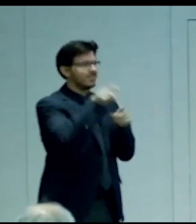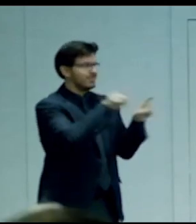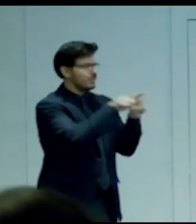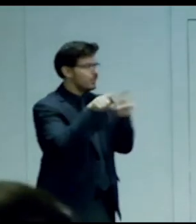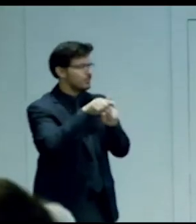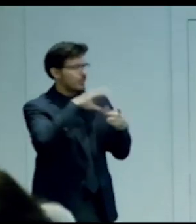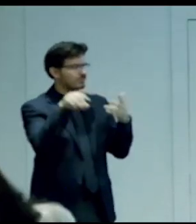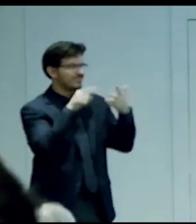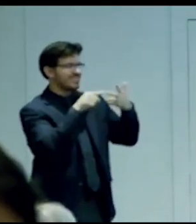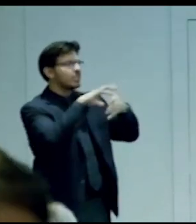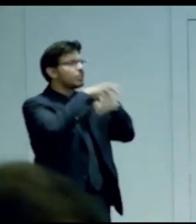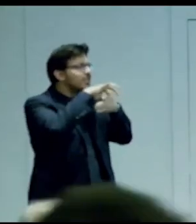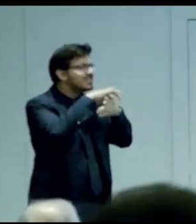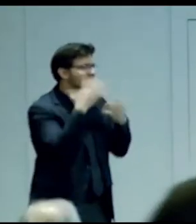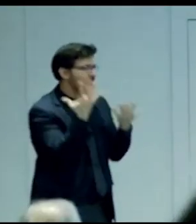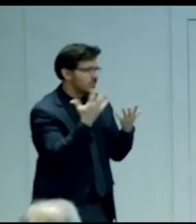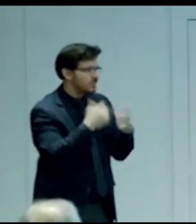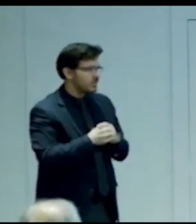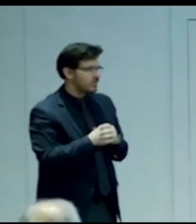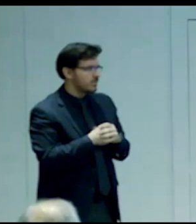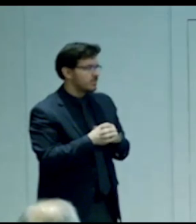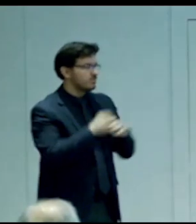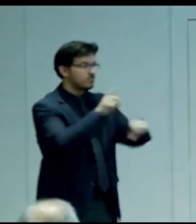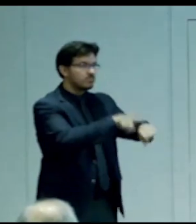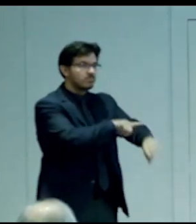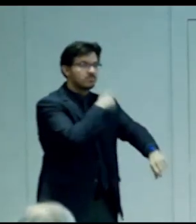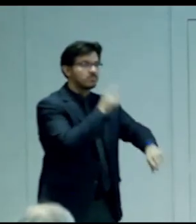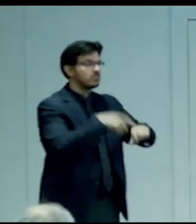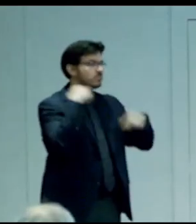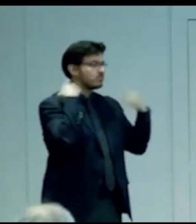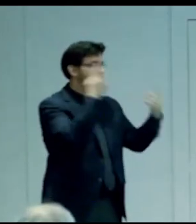the content is. This for so long was